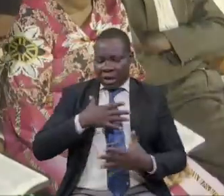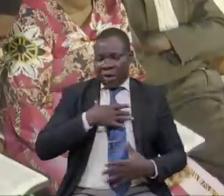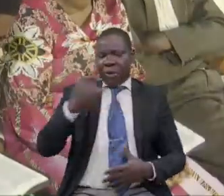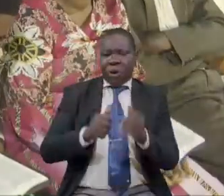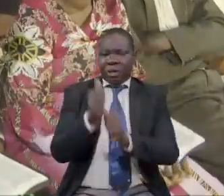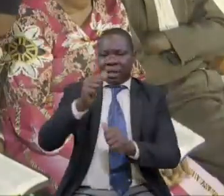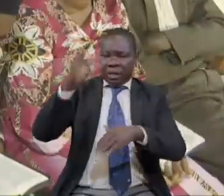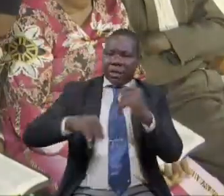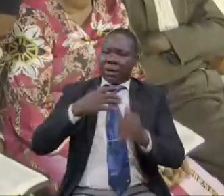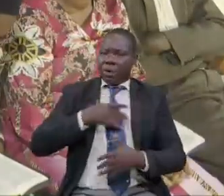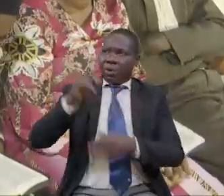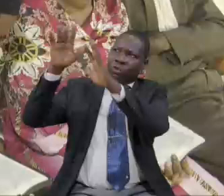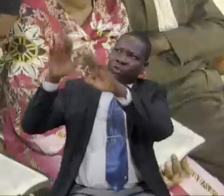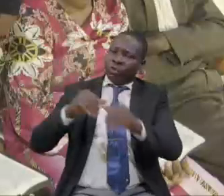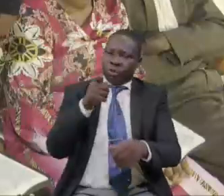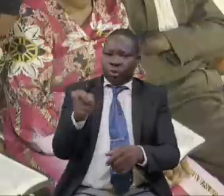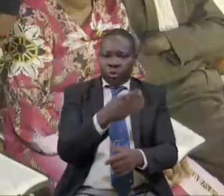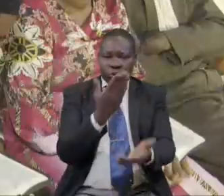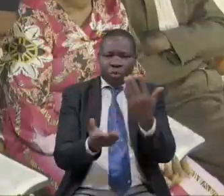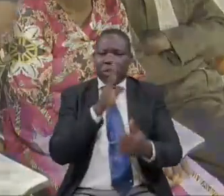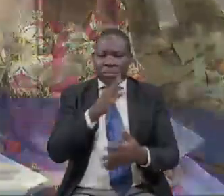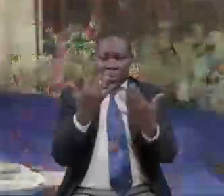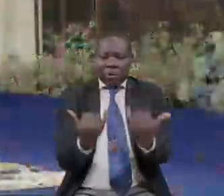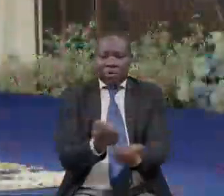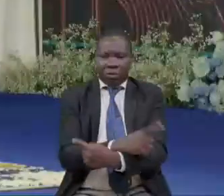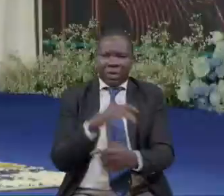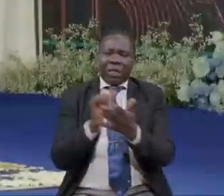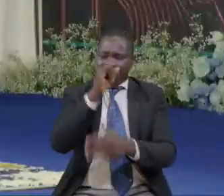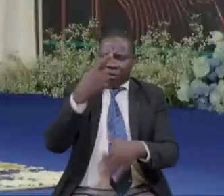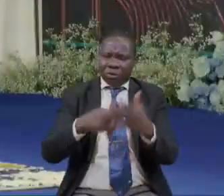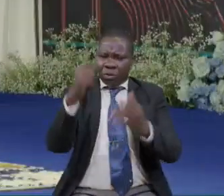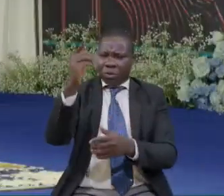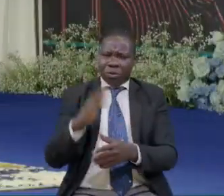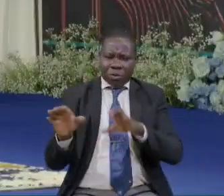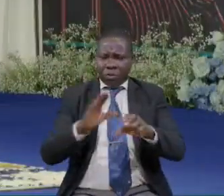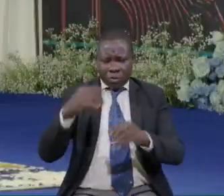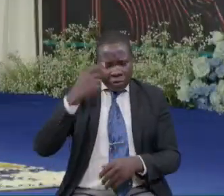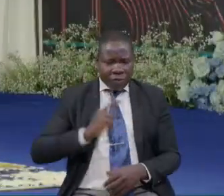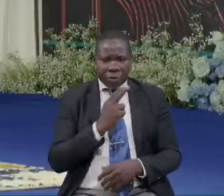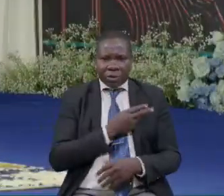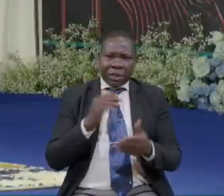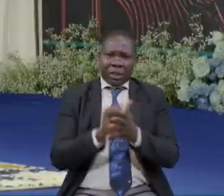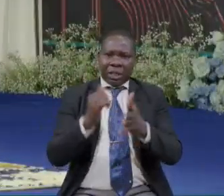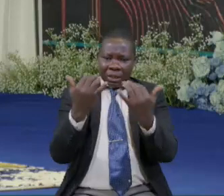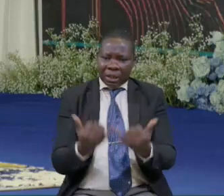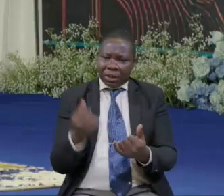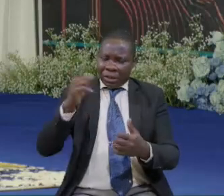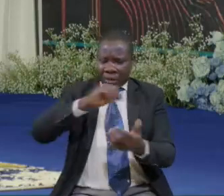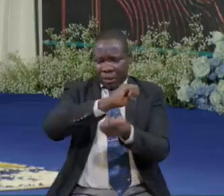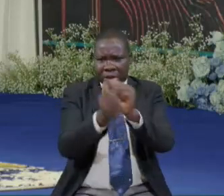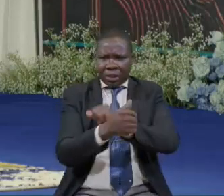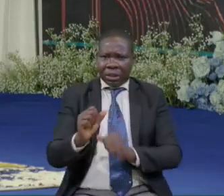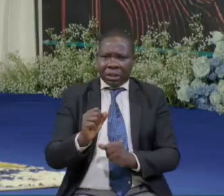may be today. That's what he does for us. That now he cleanses, he changes, and everything